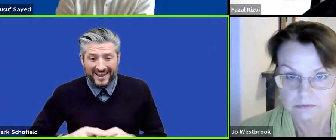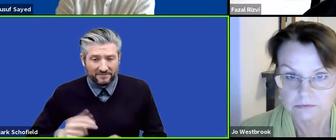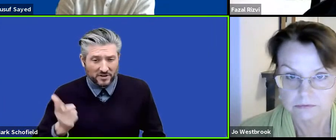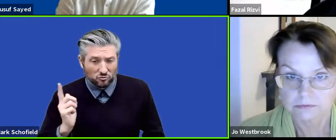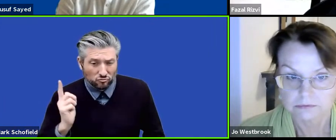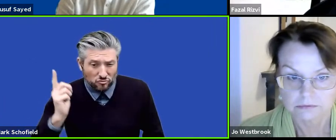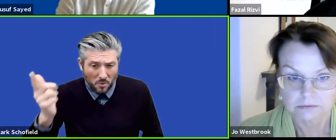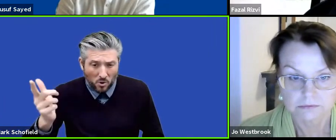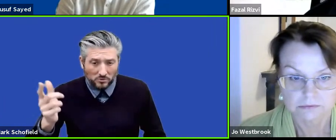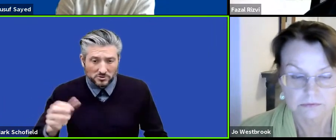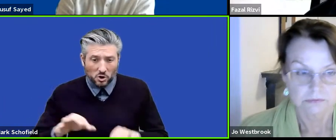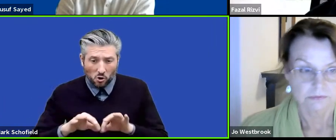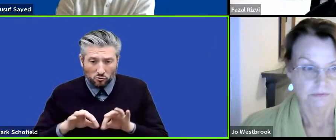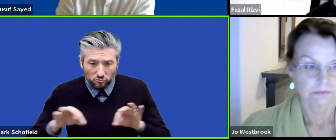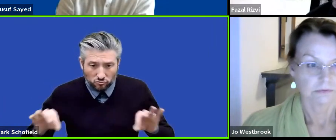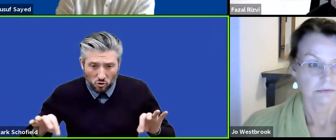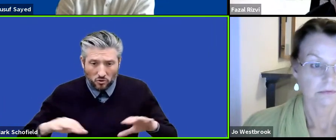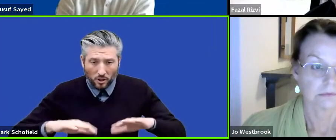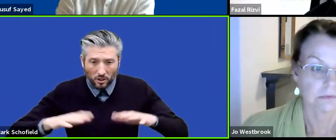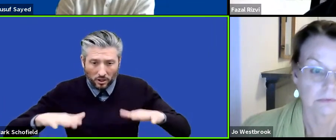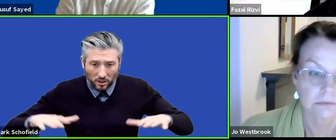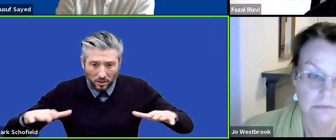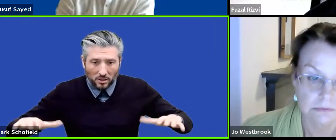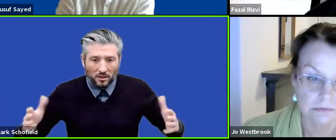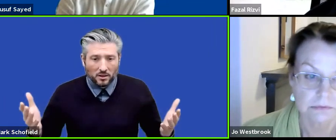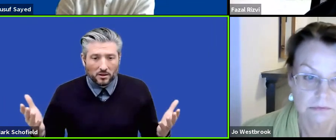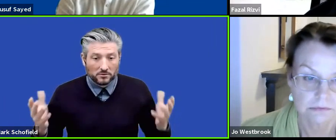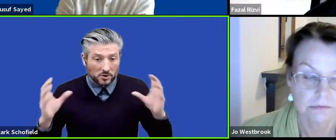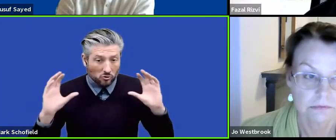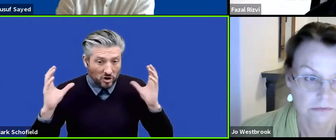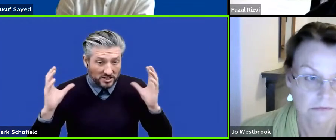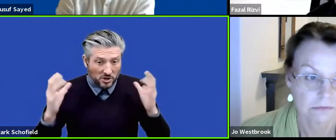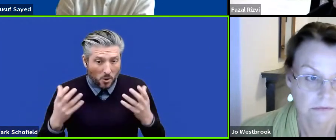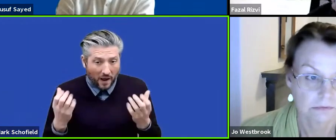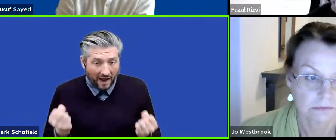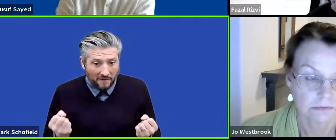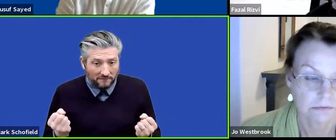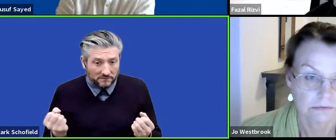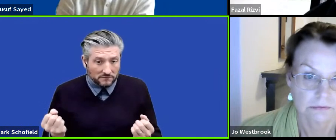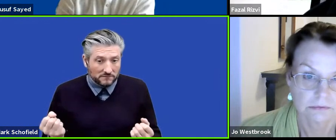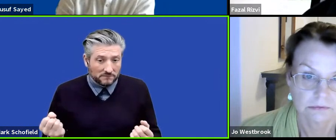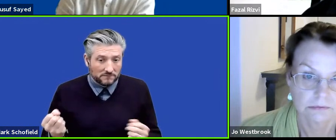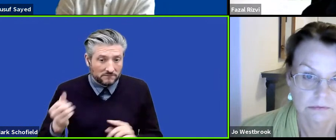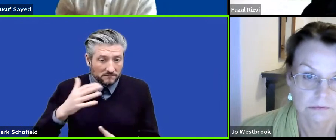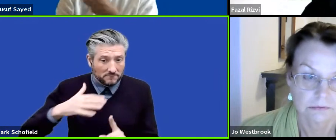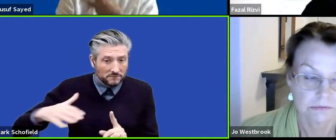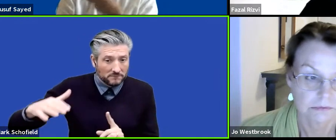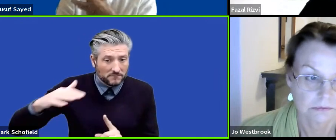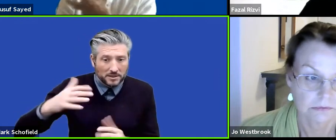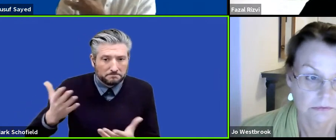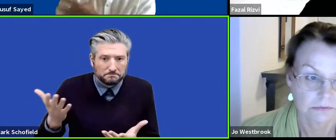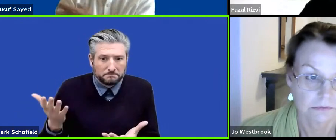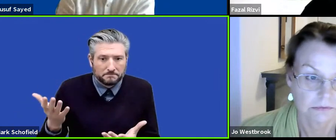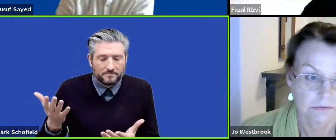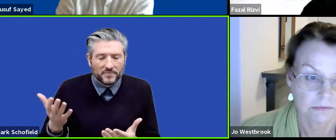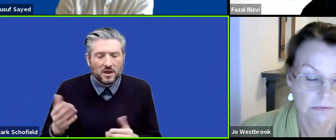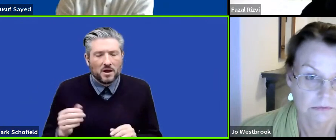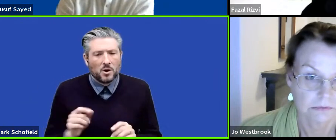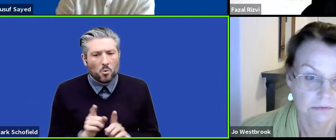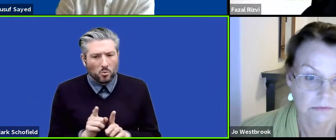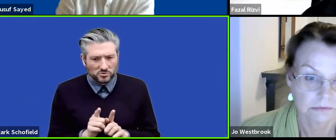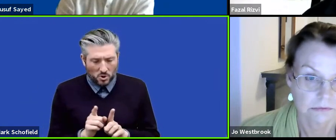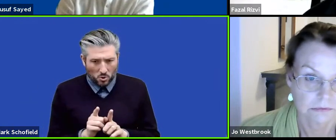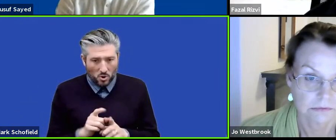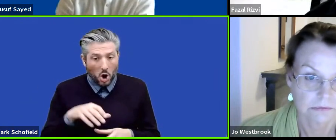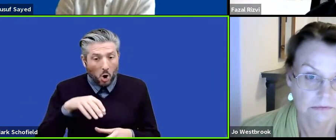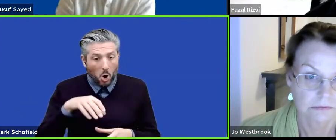There are also questions about what materials gets made available through these mediums. So it's as much about content as